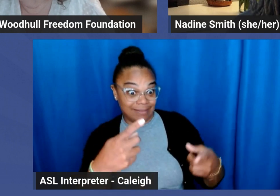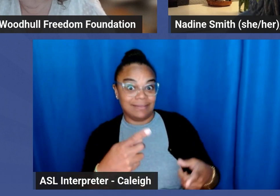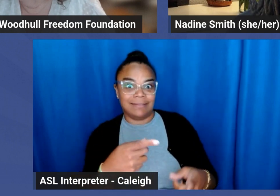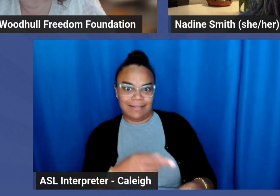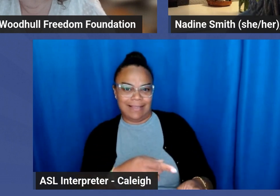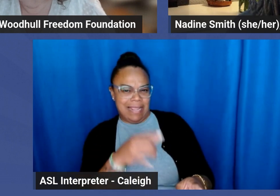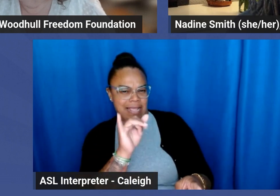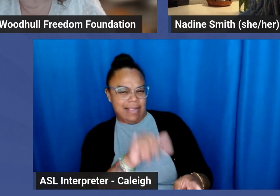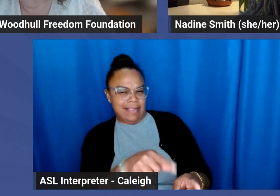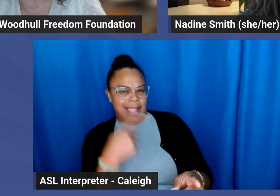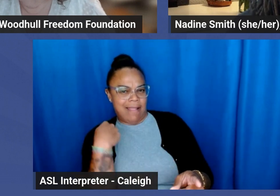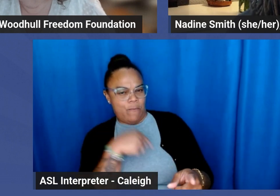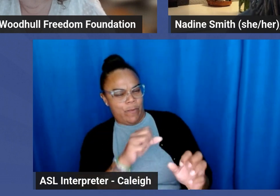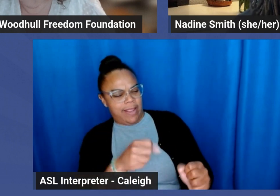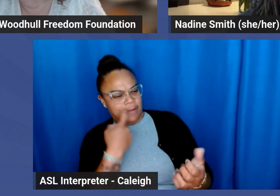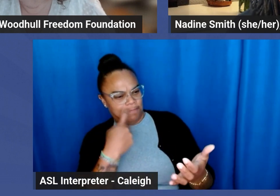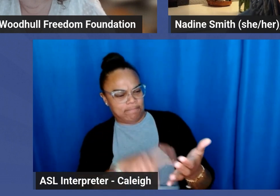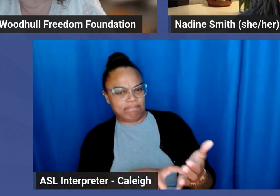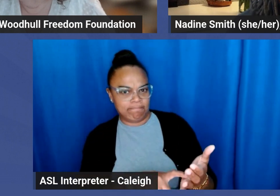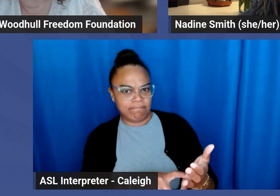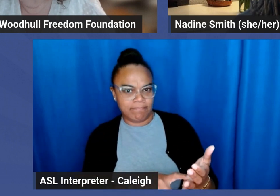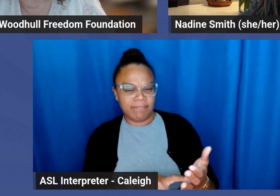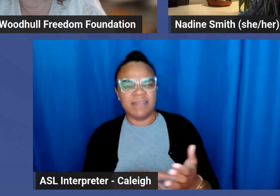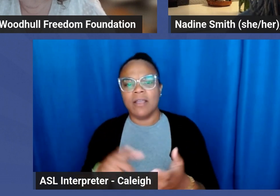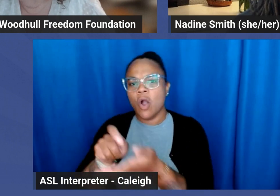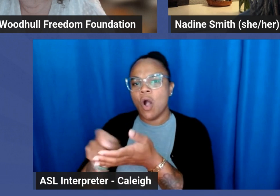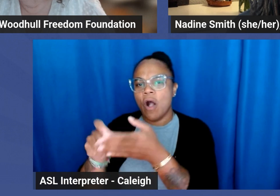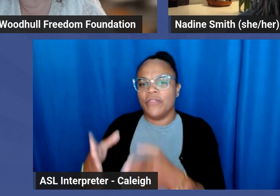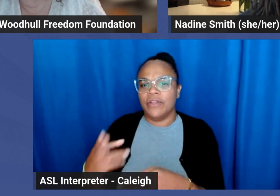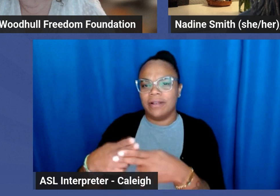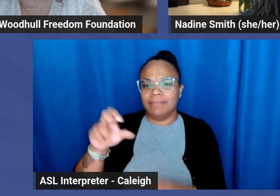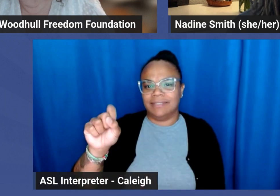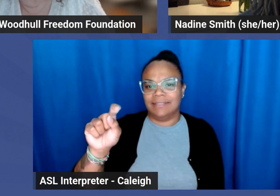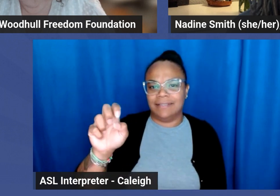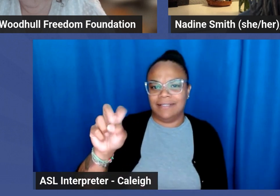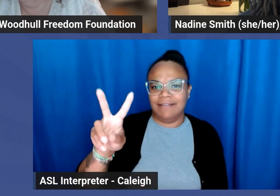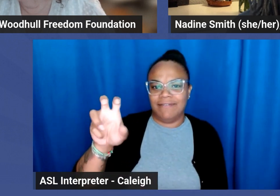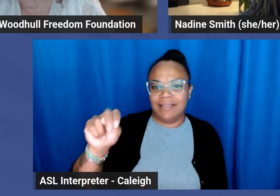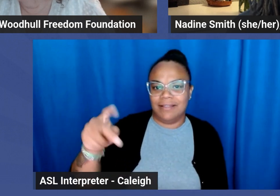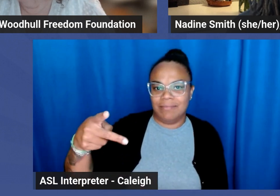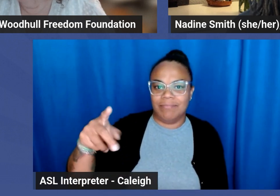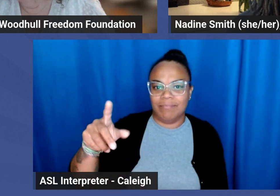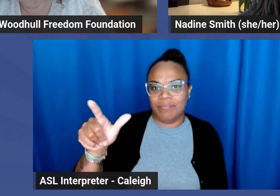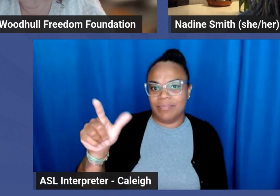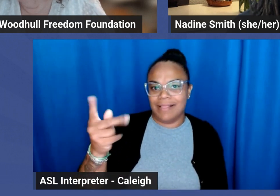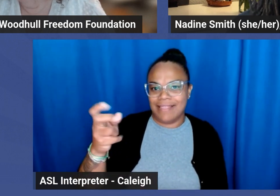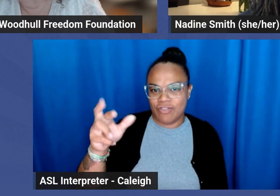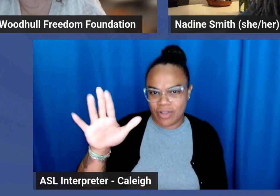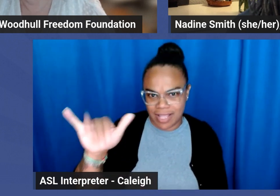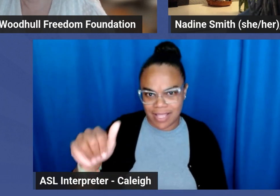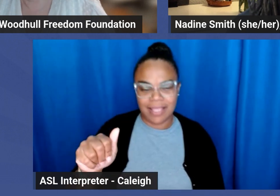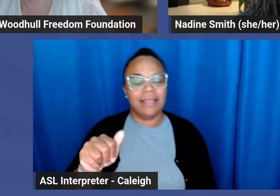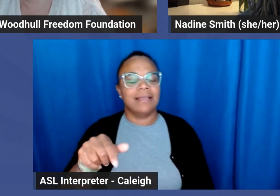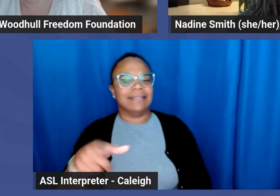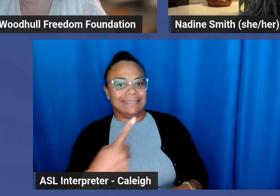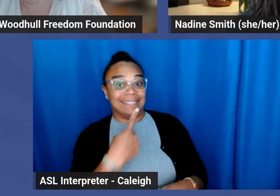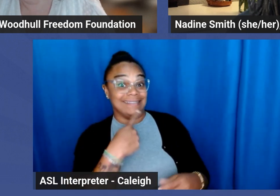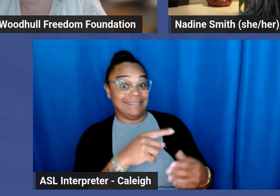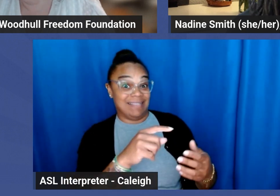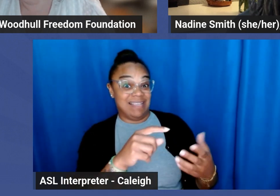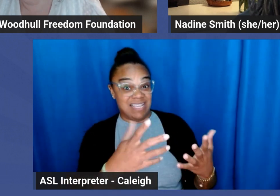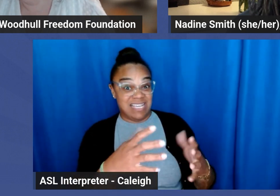recognition. There's an author named Stephen Prothero that says backlash is a lagging indicator of cultural change, that by the time